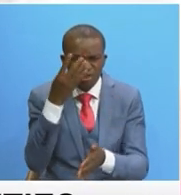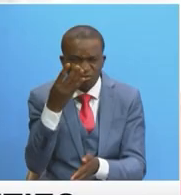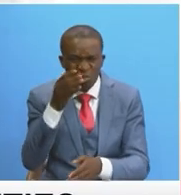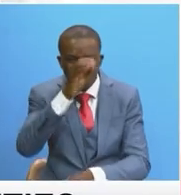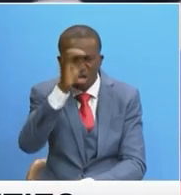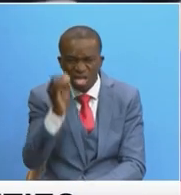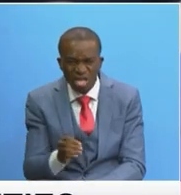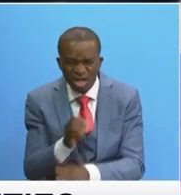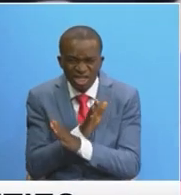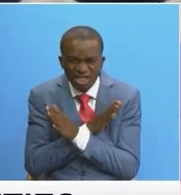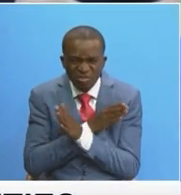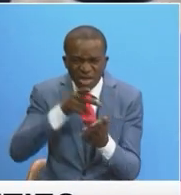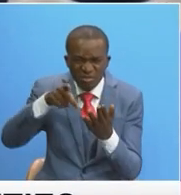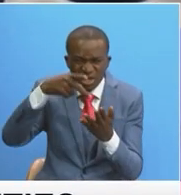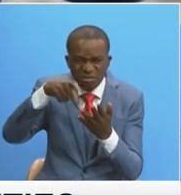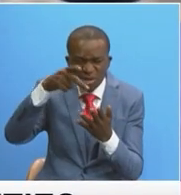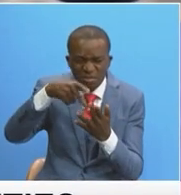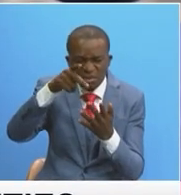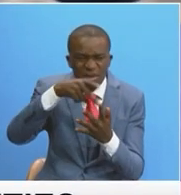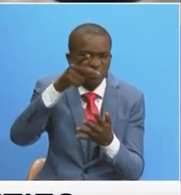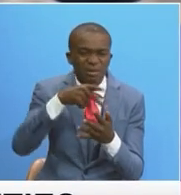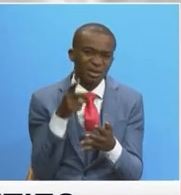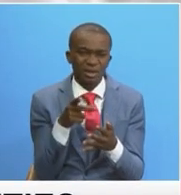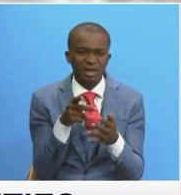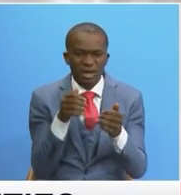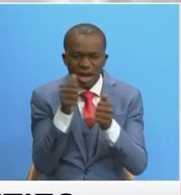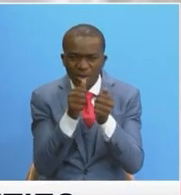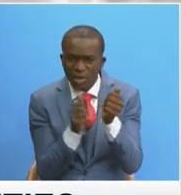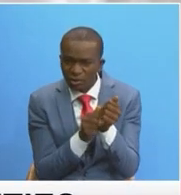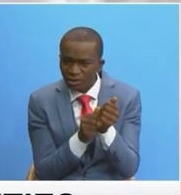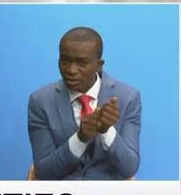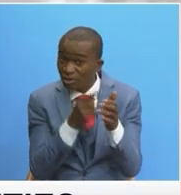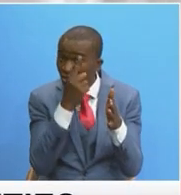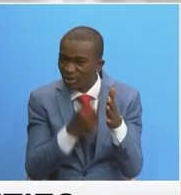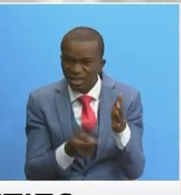4.4% of Zambia's population, which is approximately